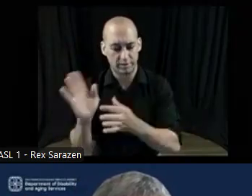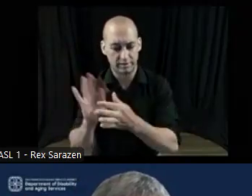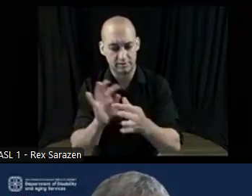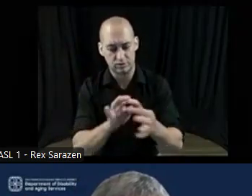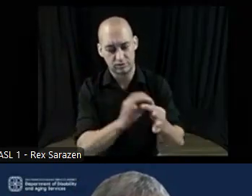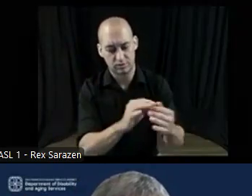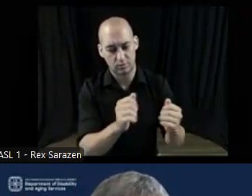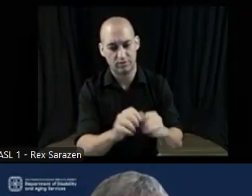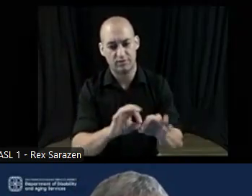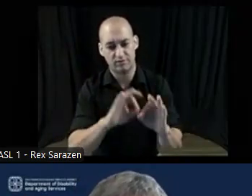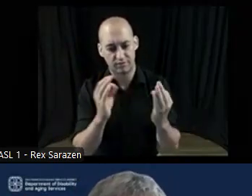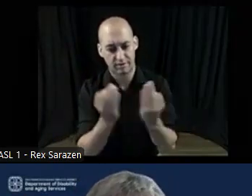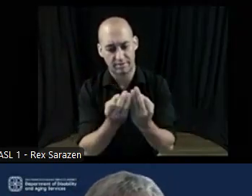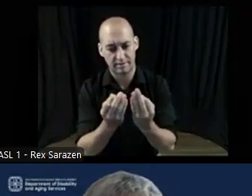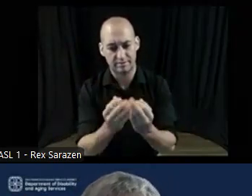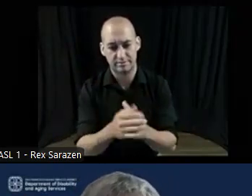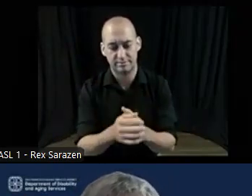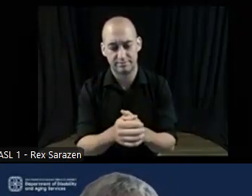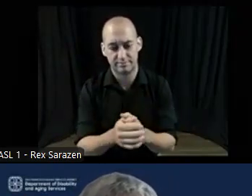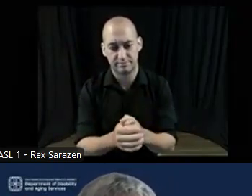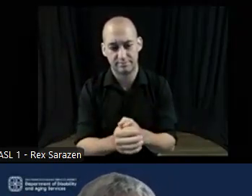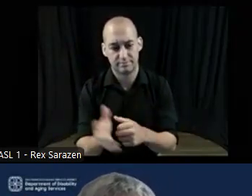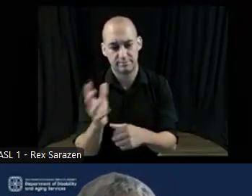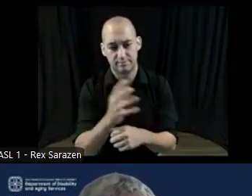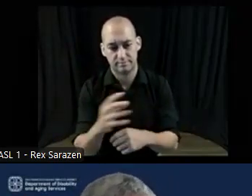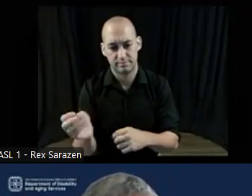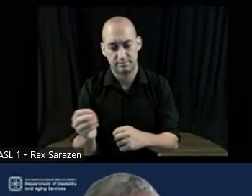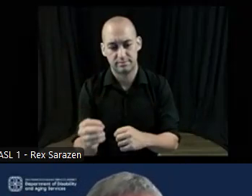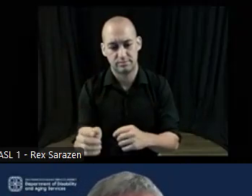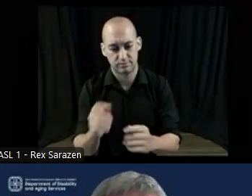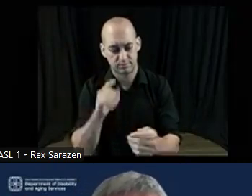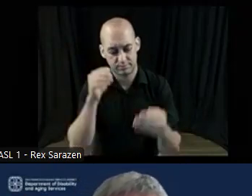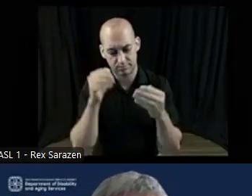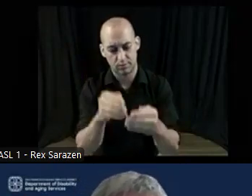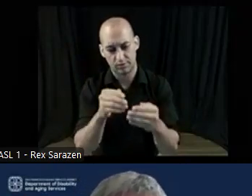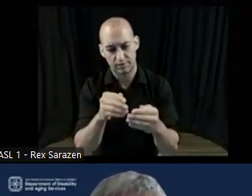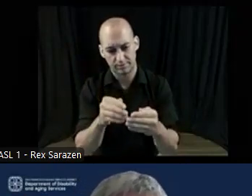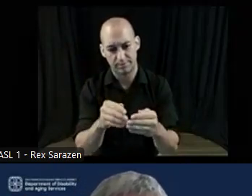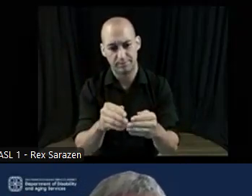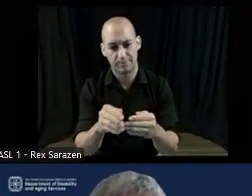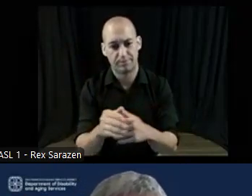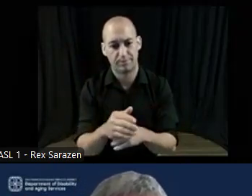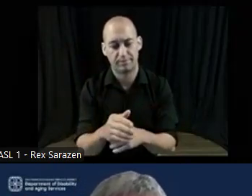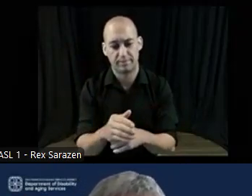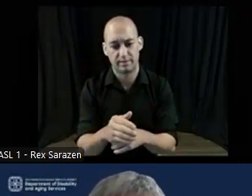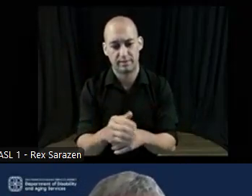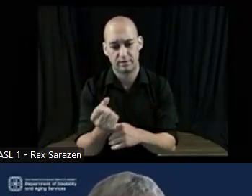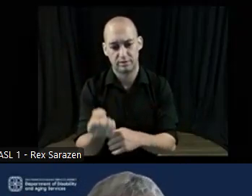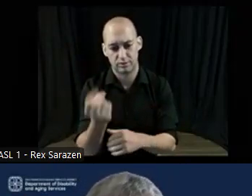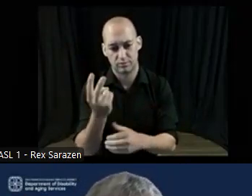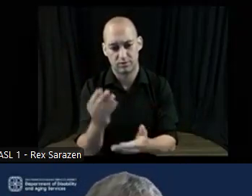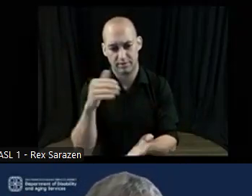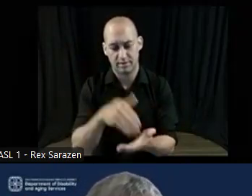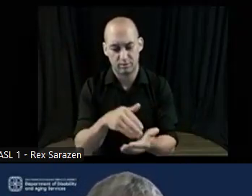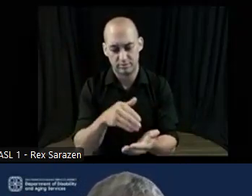and individual participants, and will target and plan to reach 12,000 individuals through their